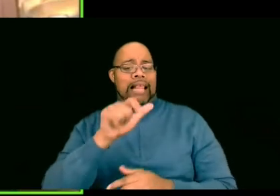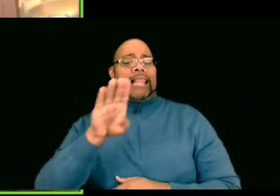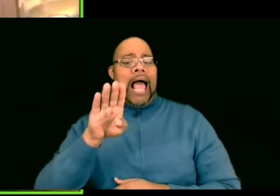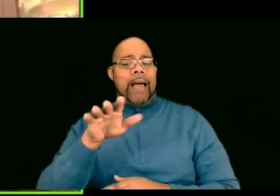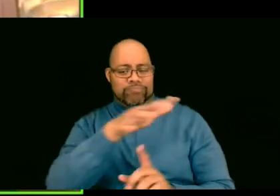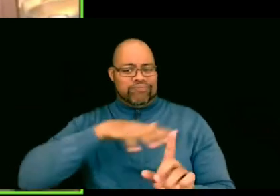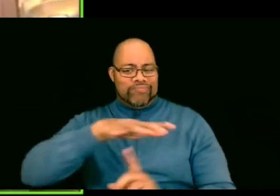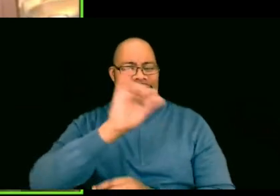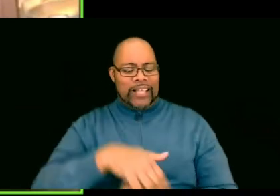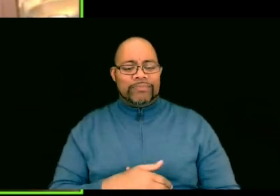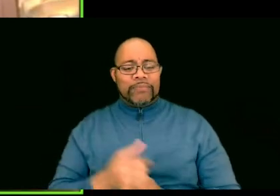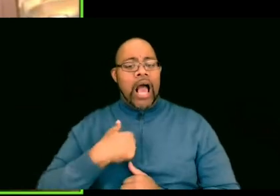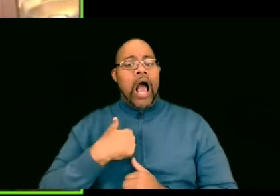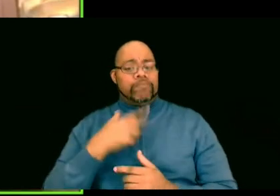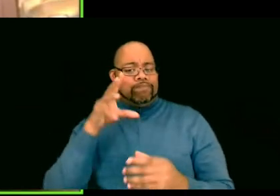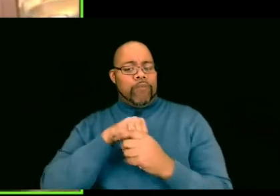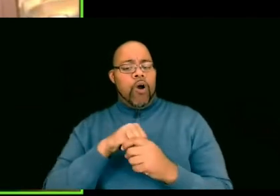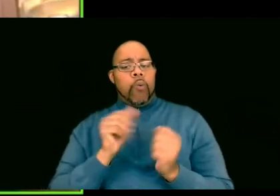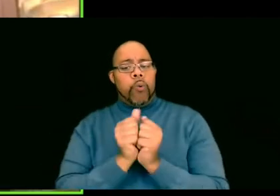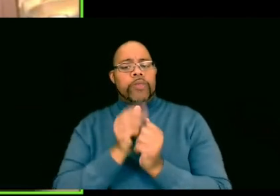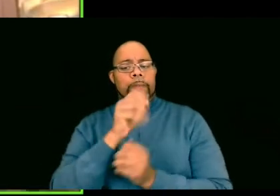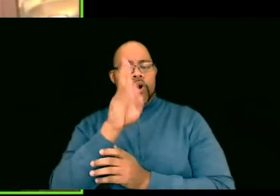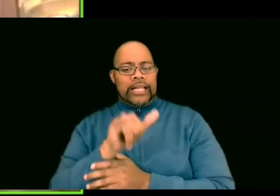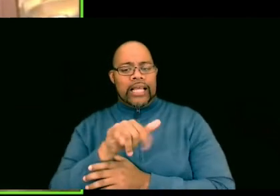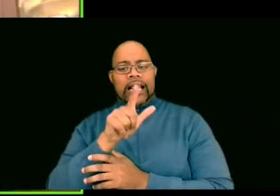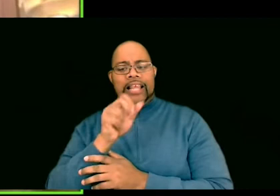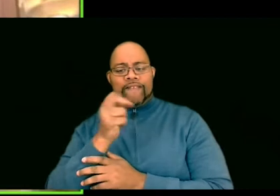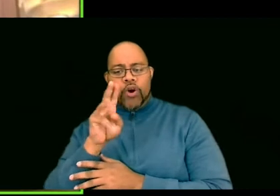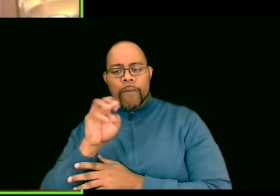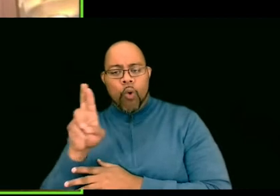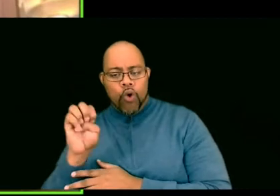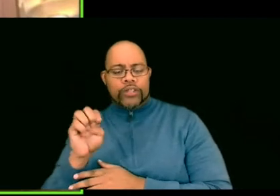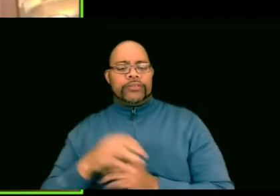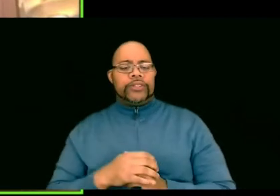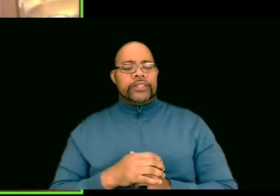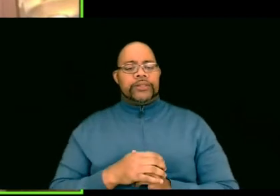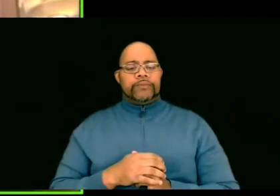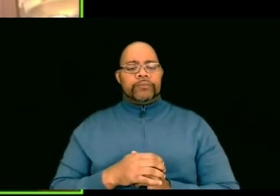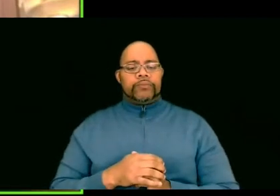Lawrence Livermore laboratories are. And I was part of the Berkeley Livermore